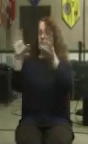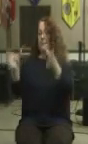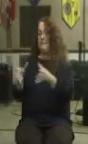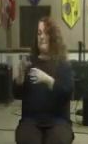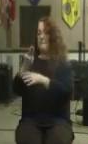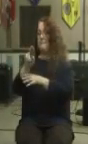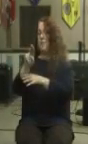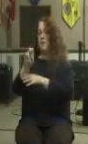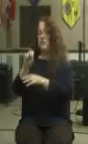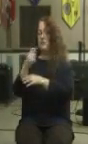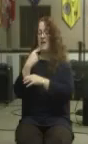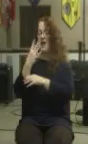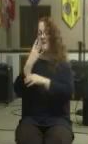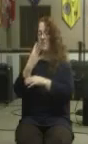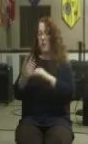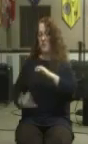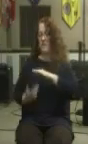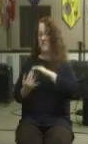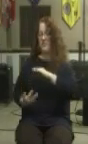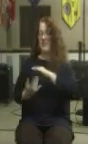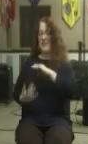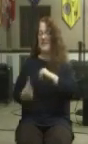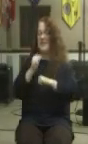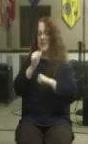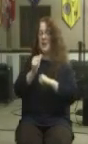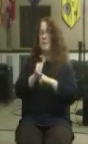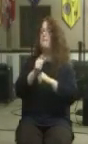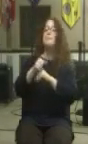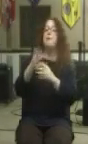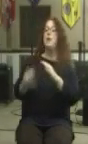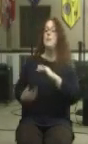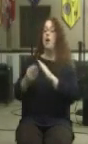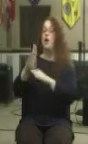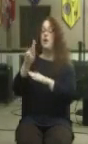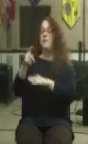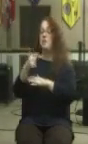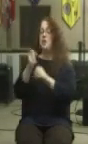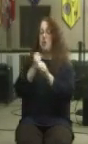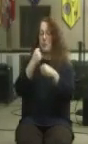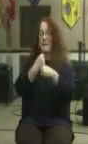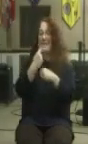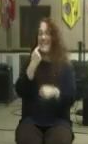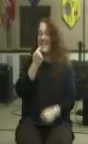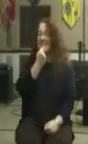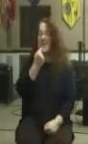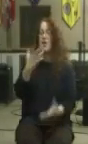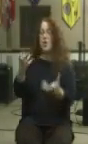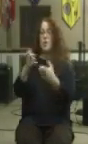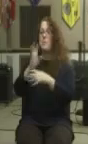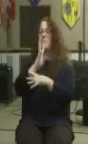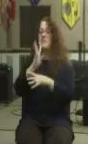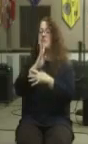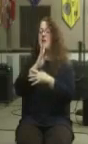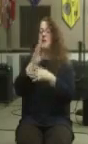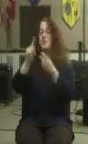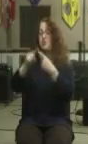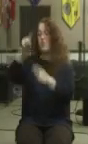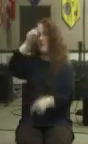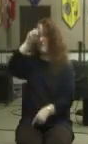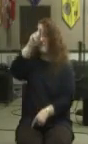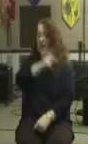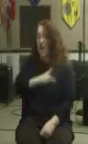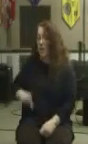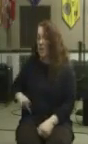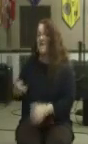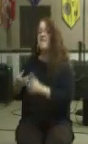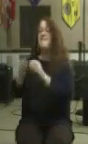bush. I saw that bush that was on fire and didn't burn up. You are the one who made the tongue. You want me to